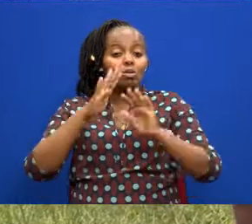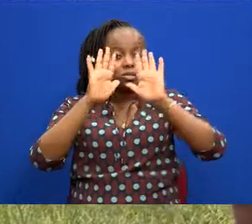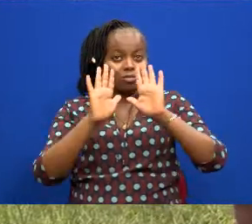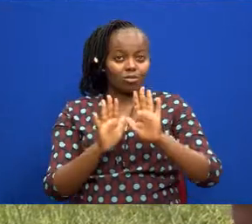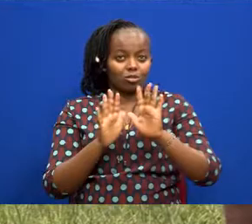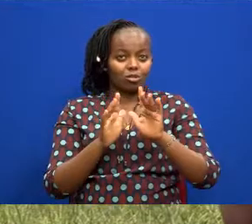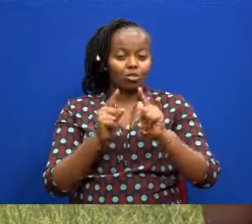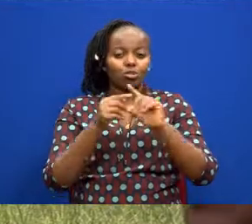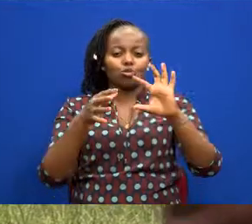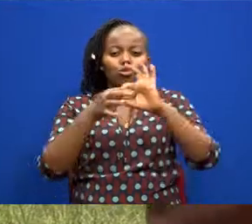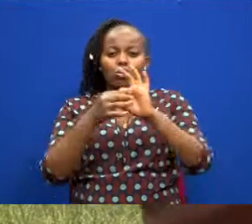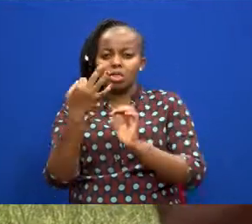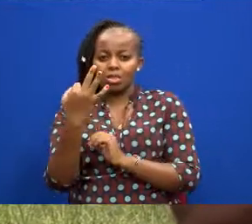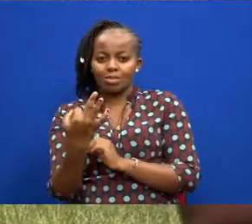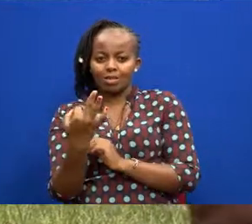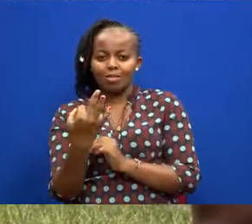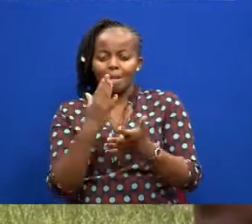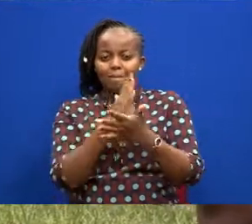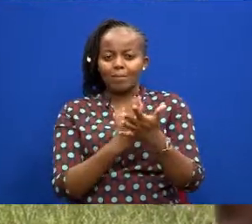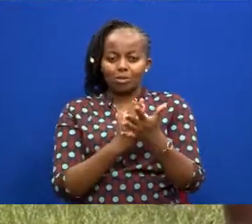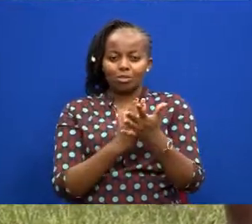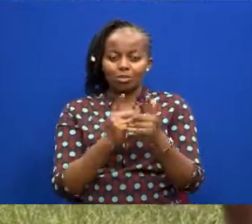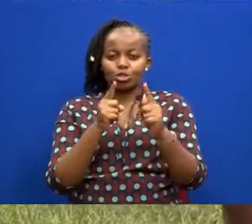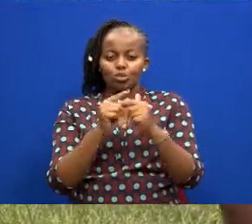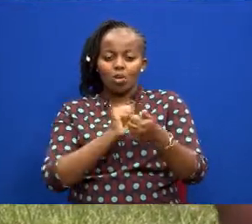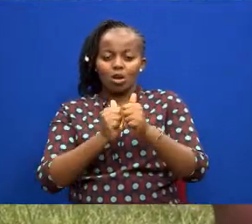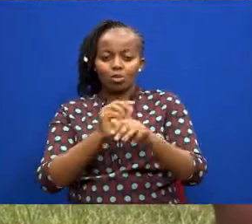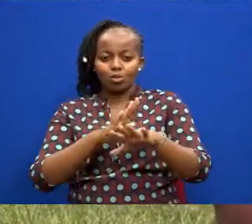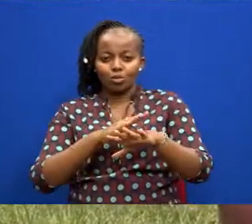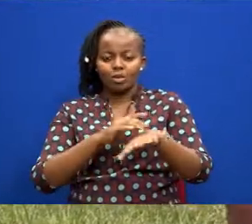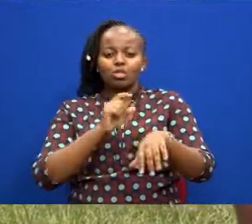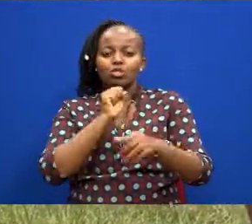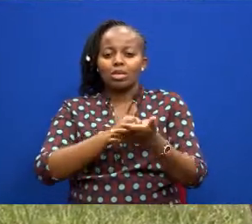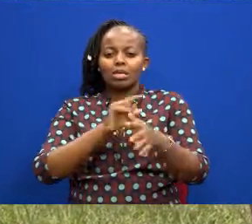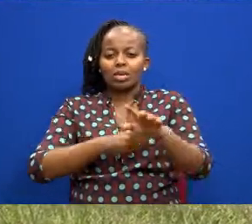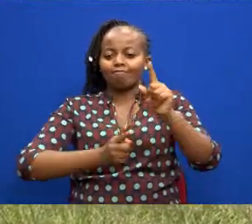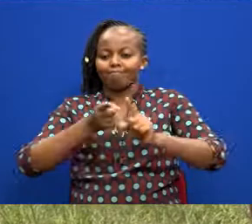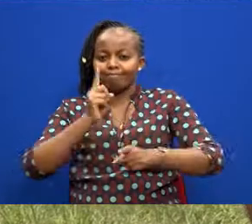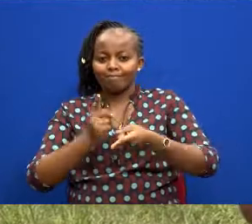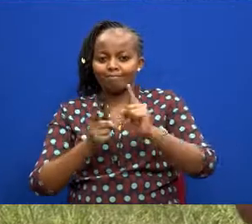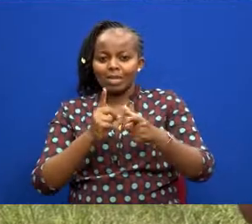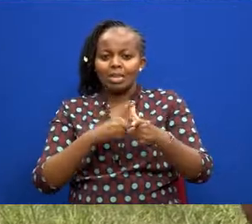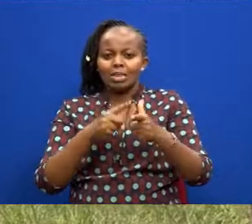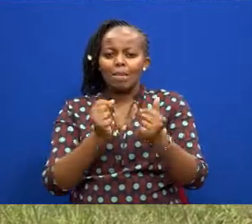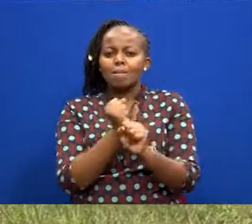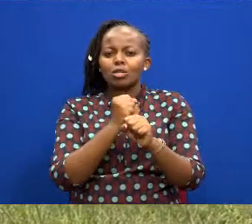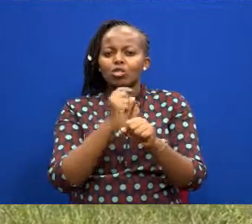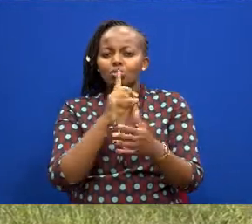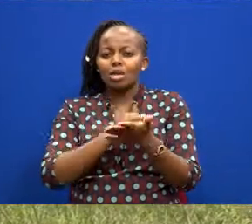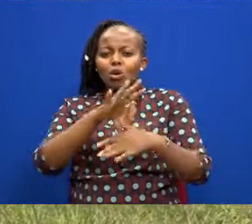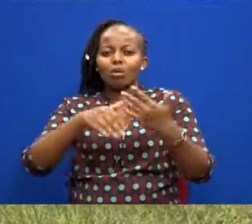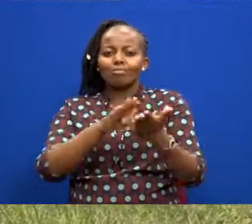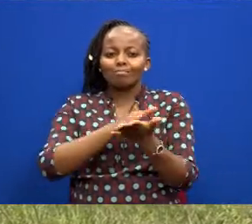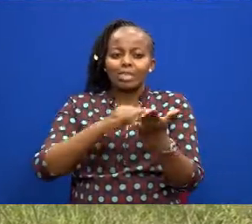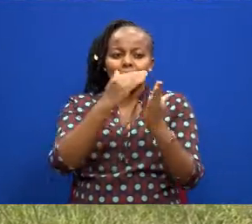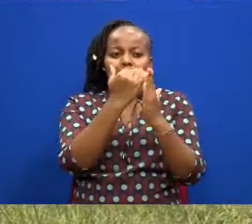Always important to combine all these phases into a seamless action, and when you do the run, you put every basics